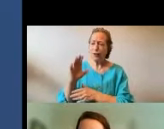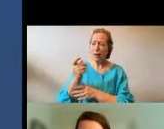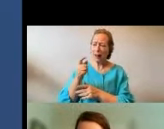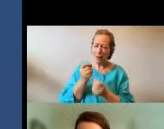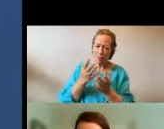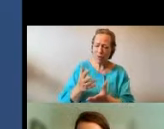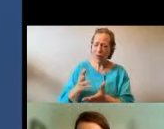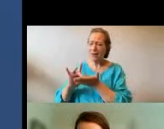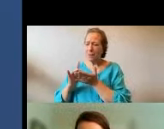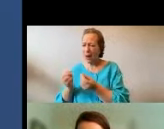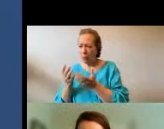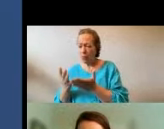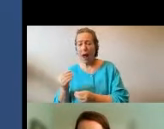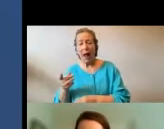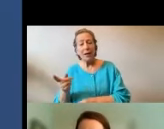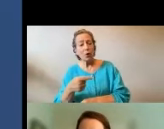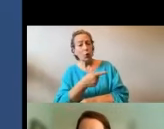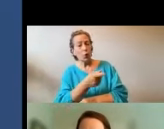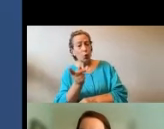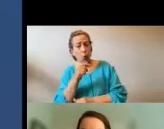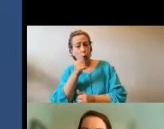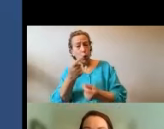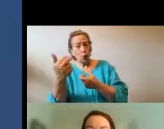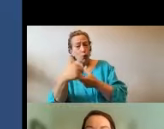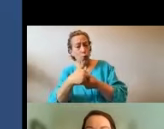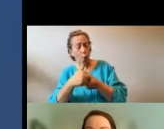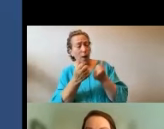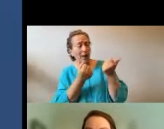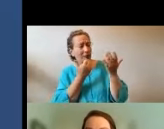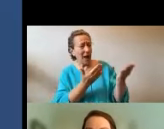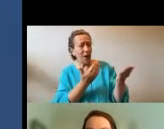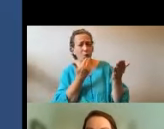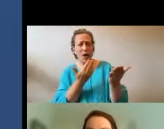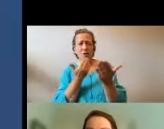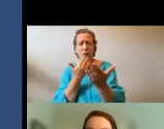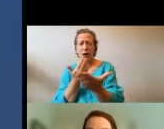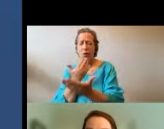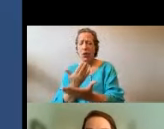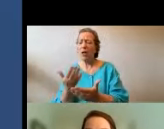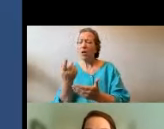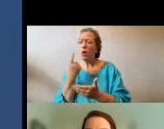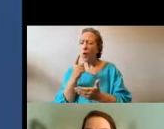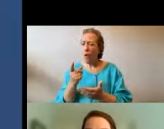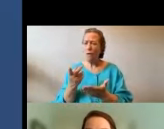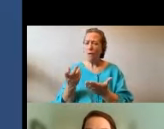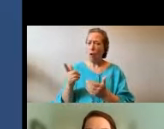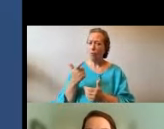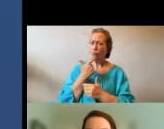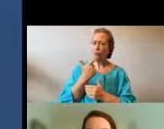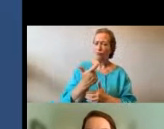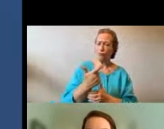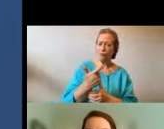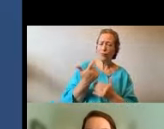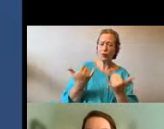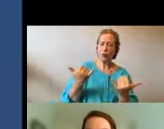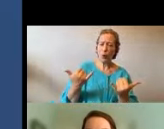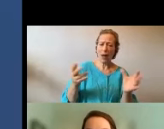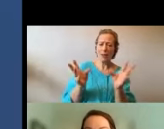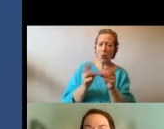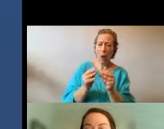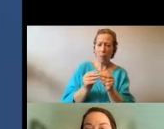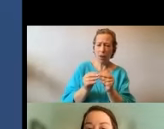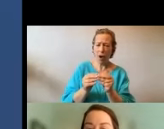country, and also to those of you who tuned in. We thank you very much as well for tuning into today's live webinar, and take a look